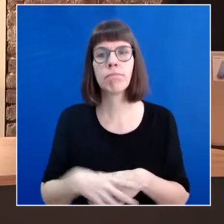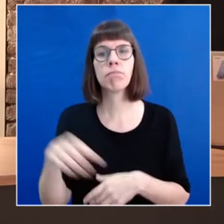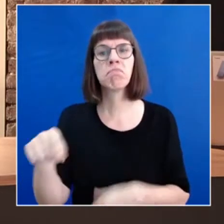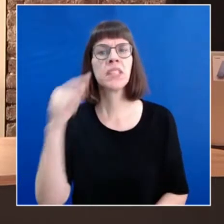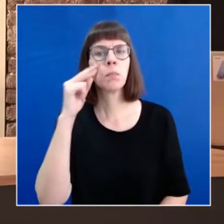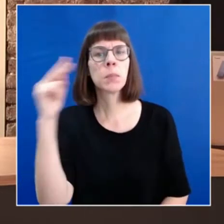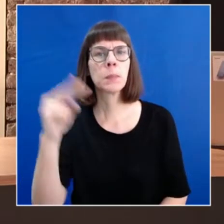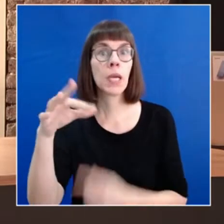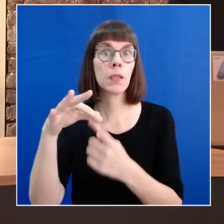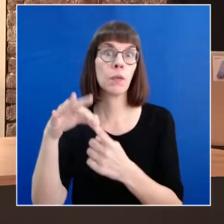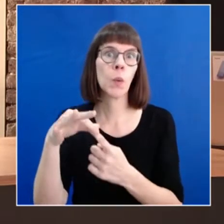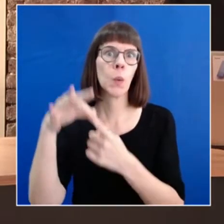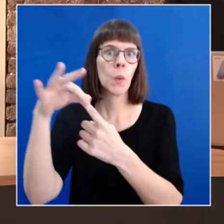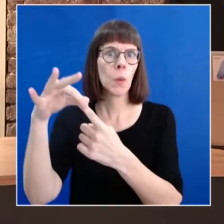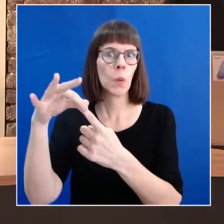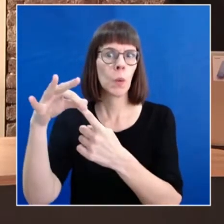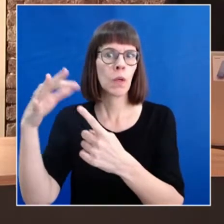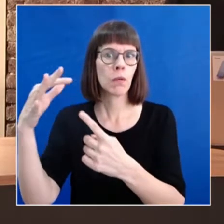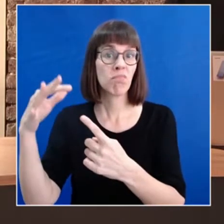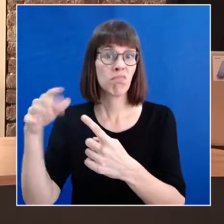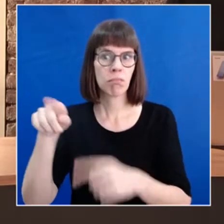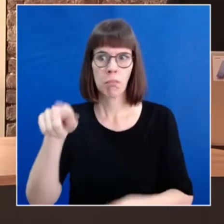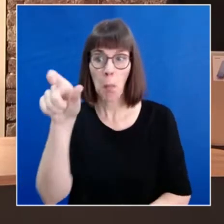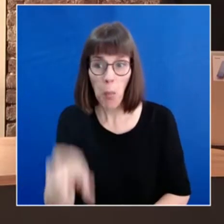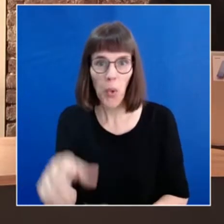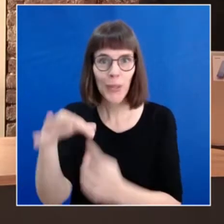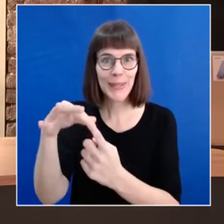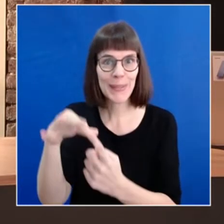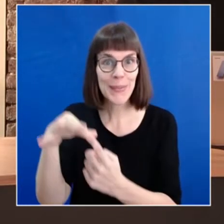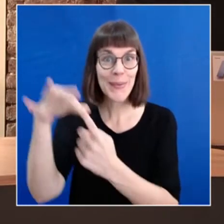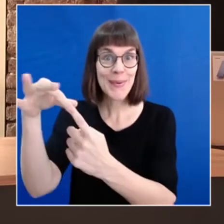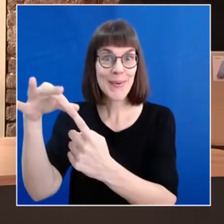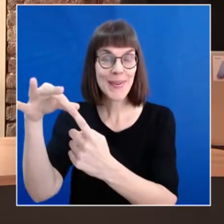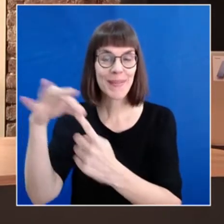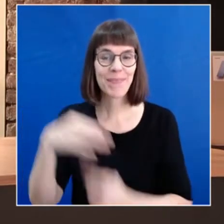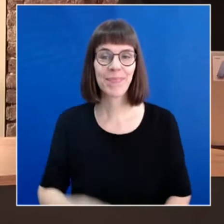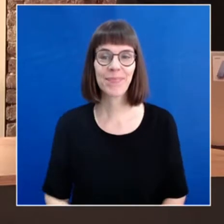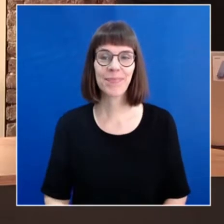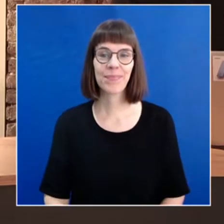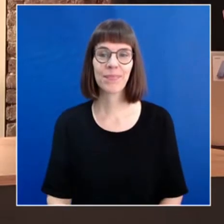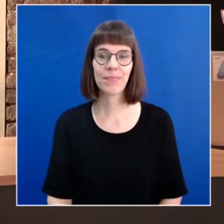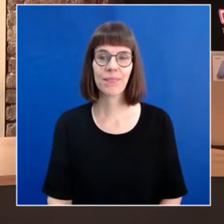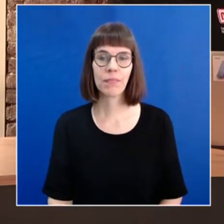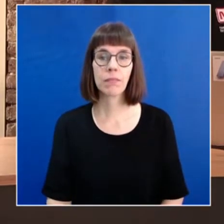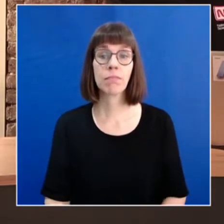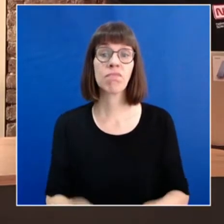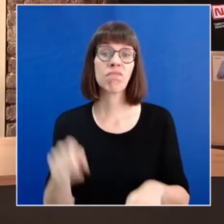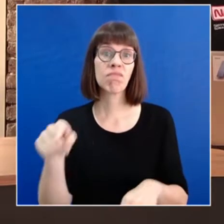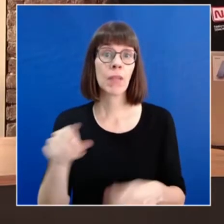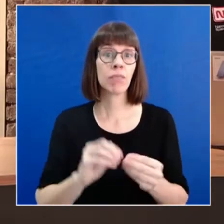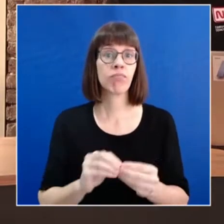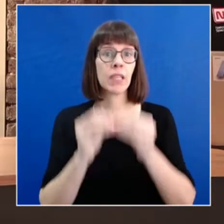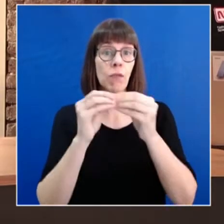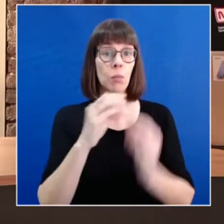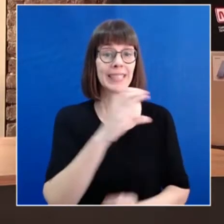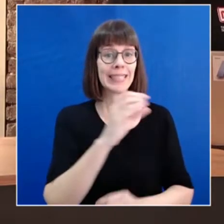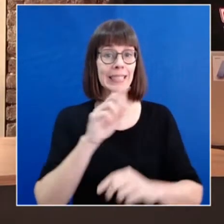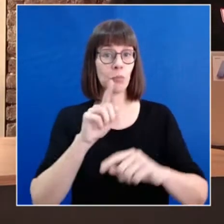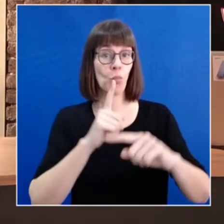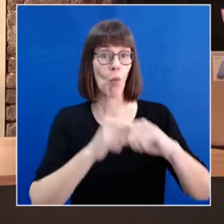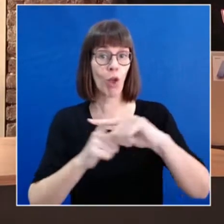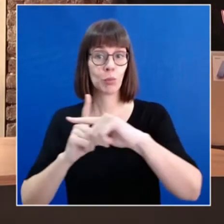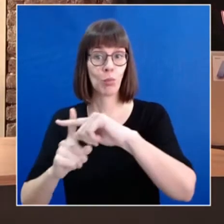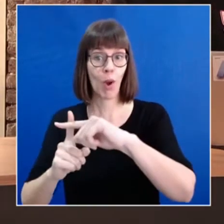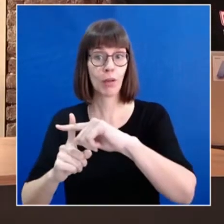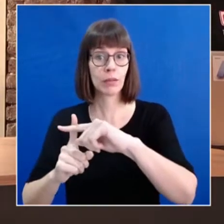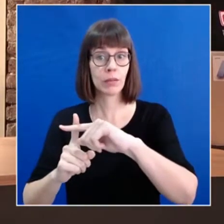In fact, Lisa is unique. And even Lisa is a C++ developer and found a way to program